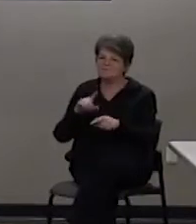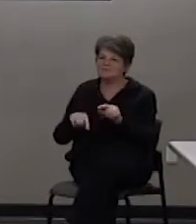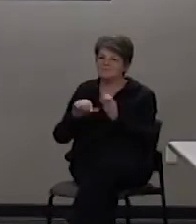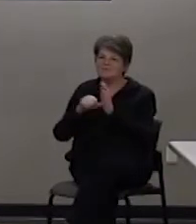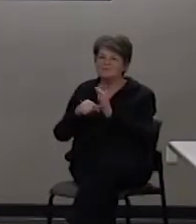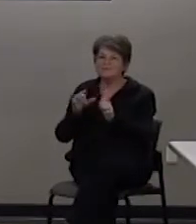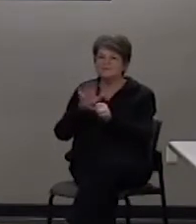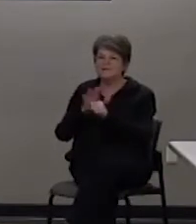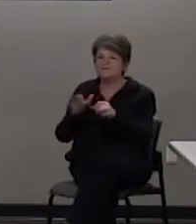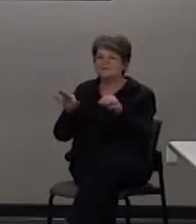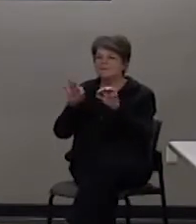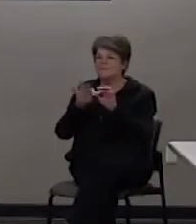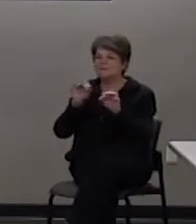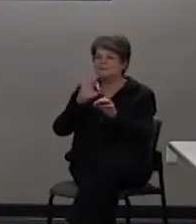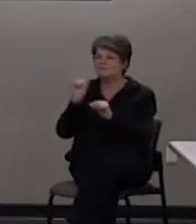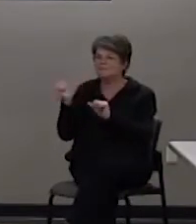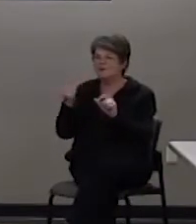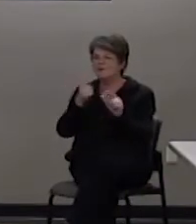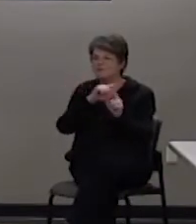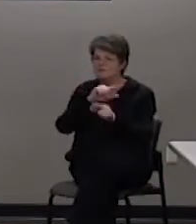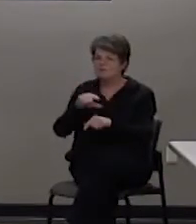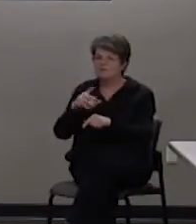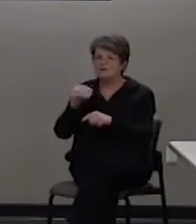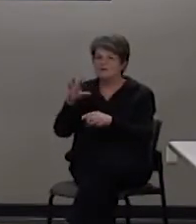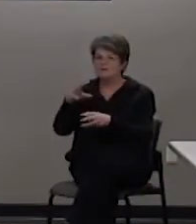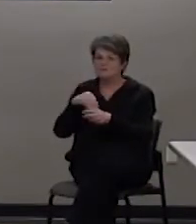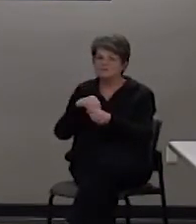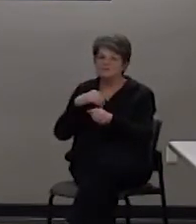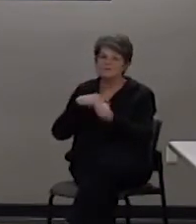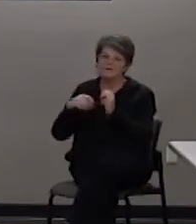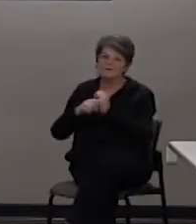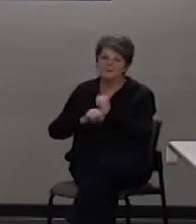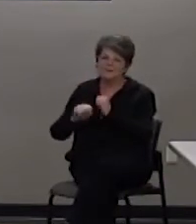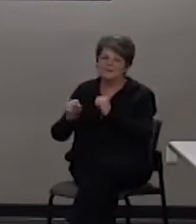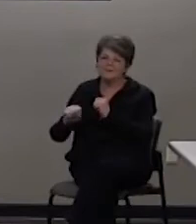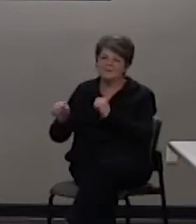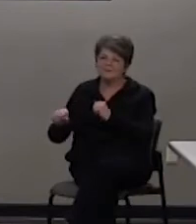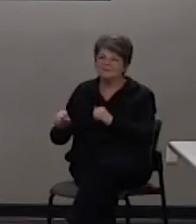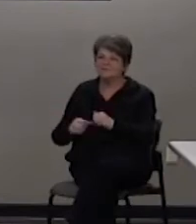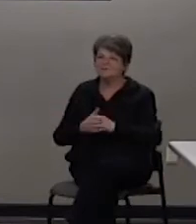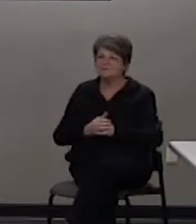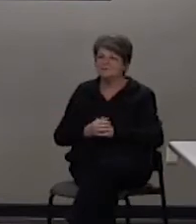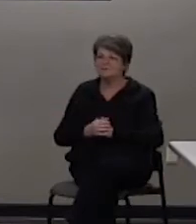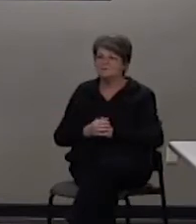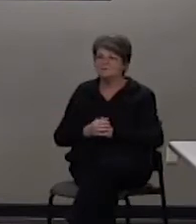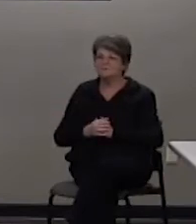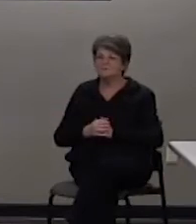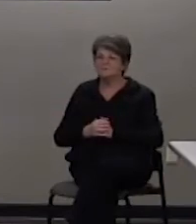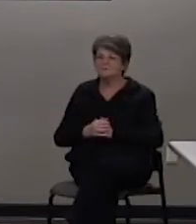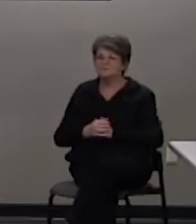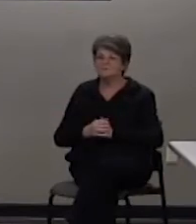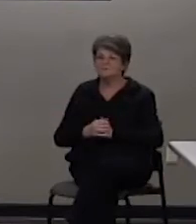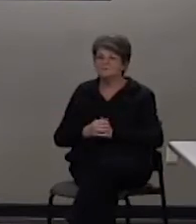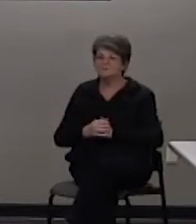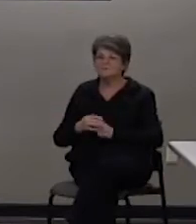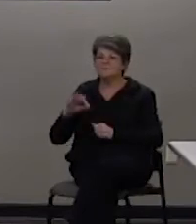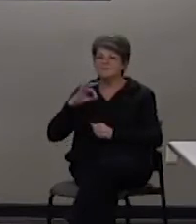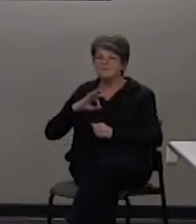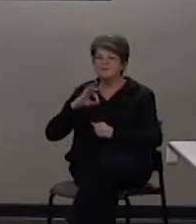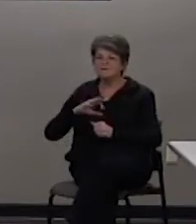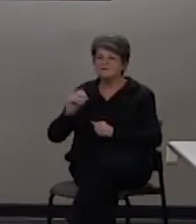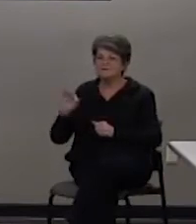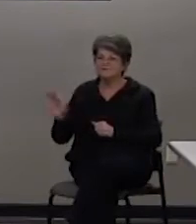can't stress to you enough the importance of all you being here, participating, and hearing me drone on and on and on. The benefits